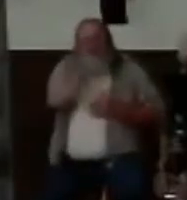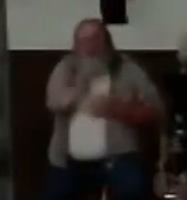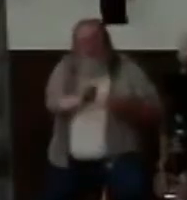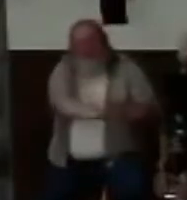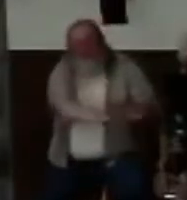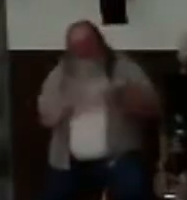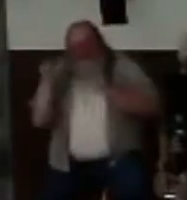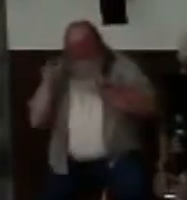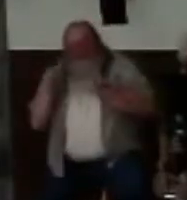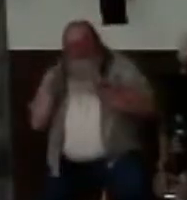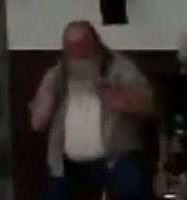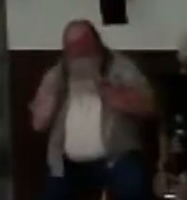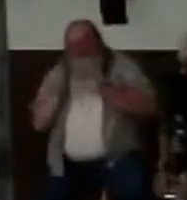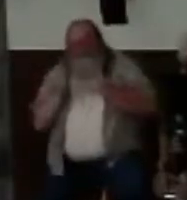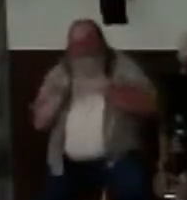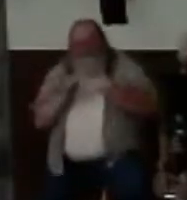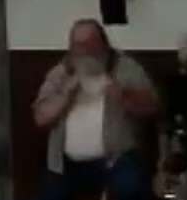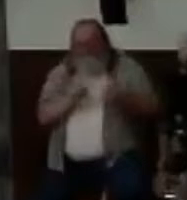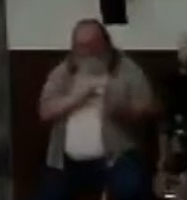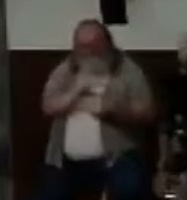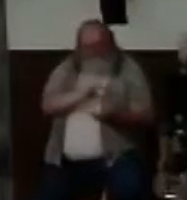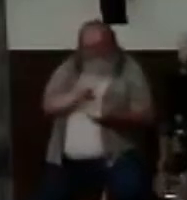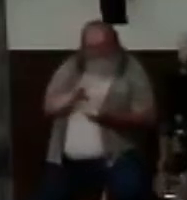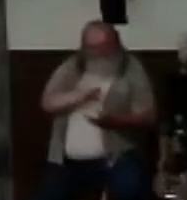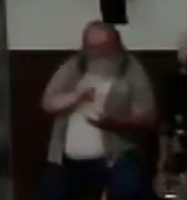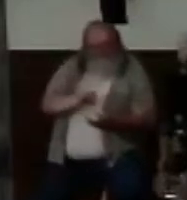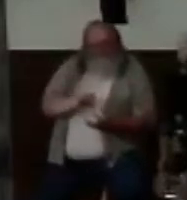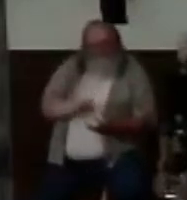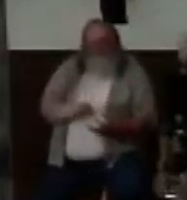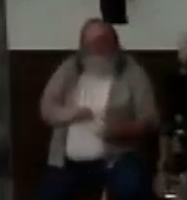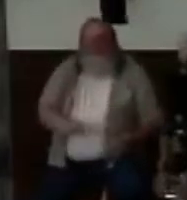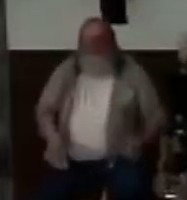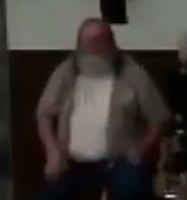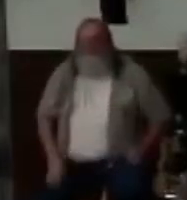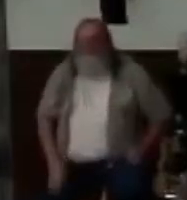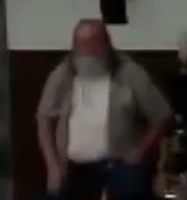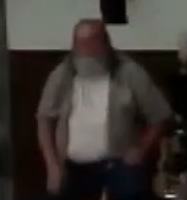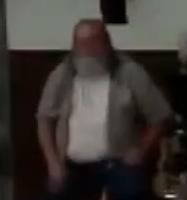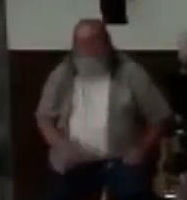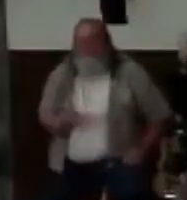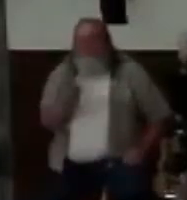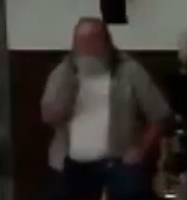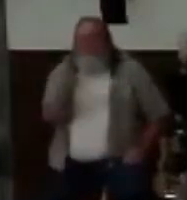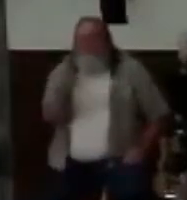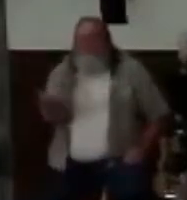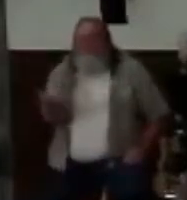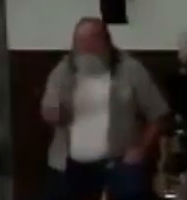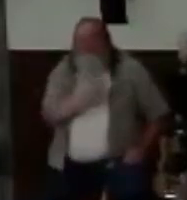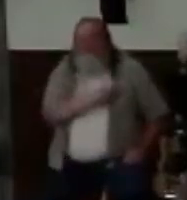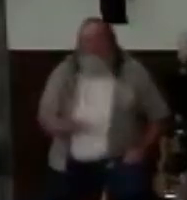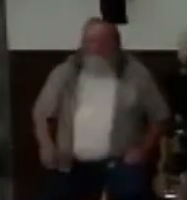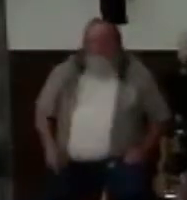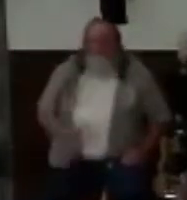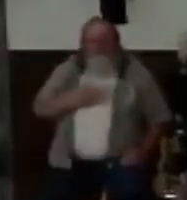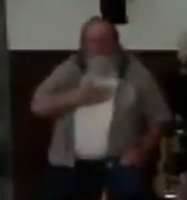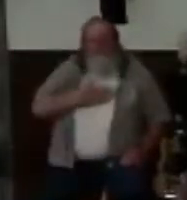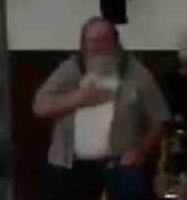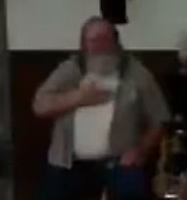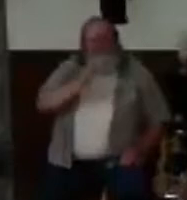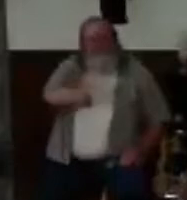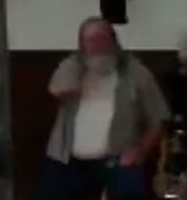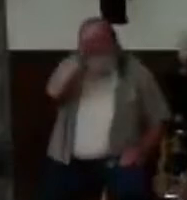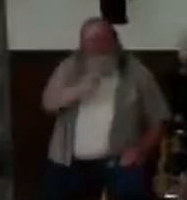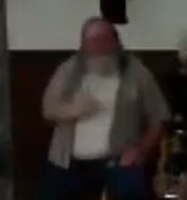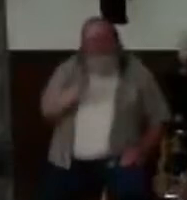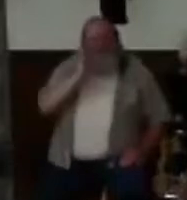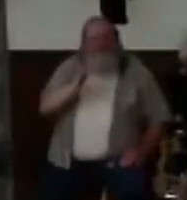the earthquake in the days of King Uzziah of Judah. Then the Lord, my God, will come, and all